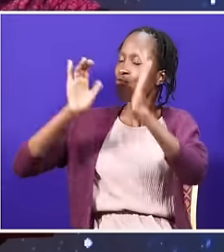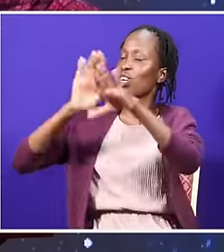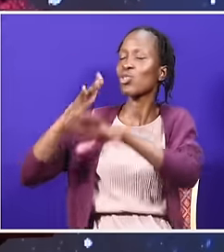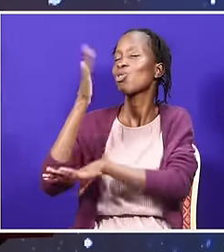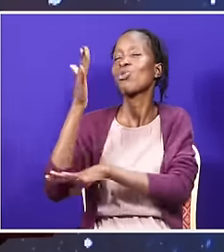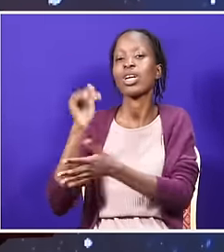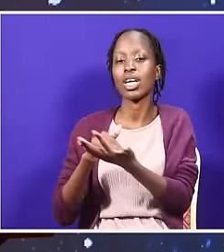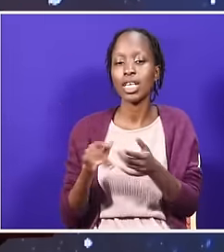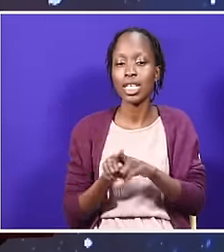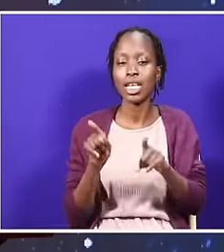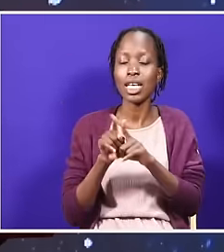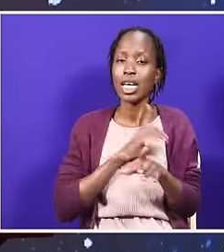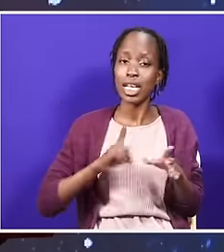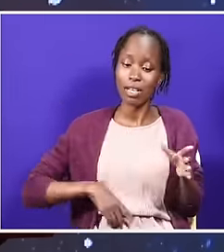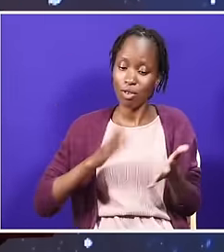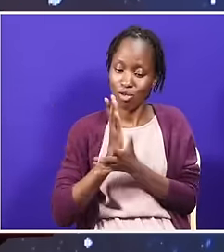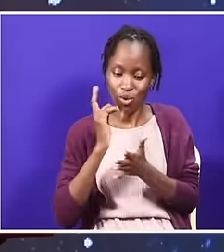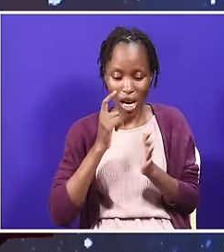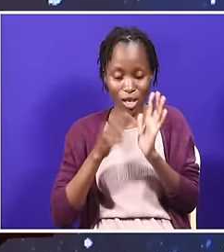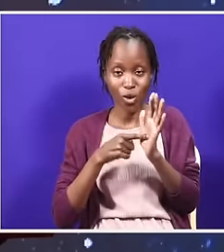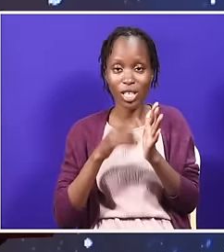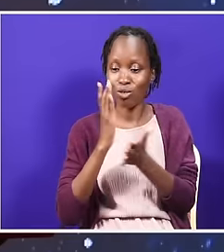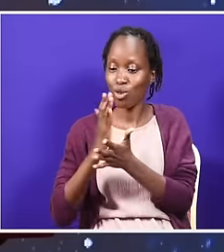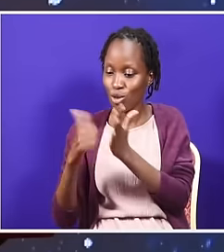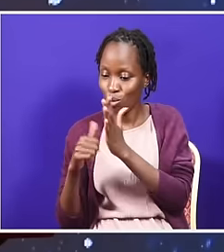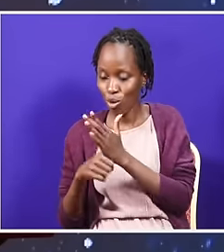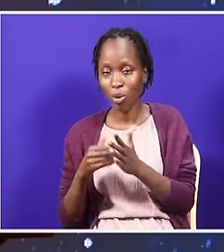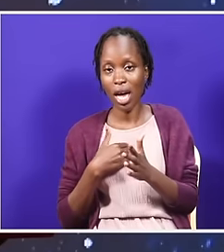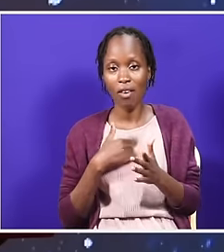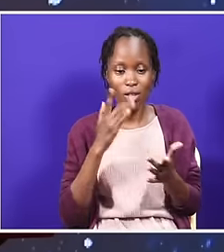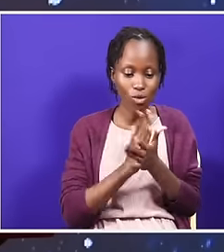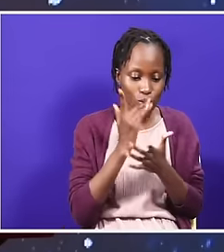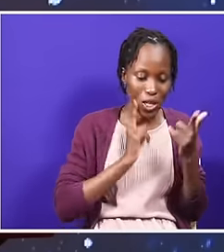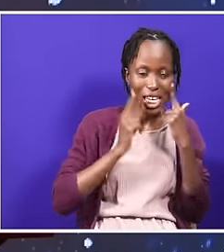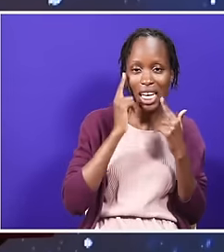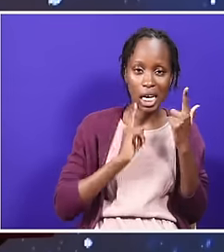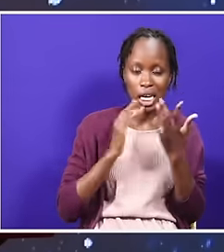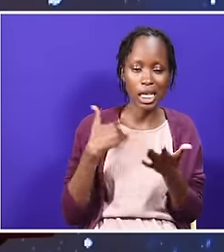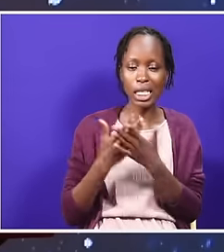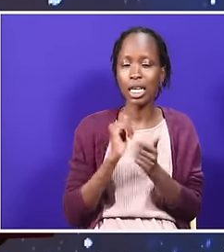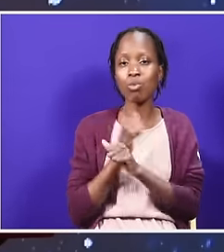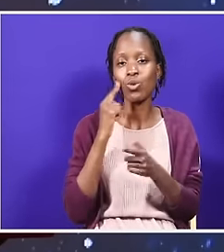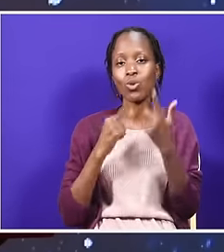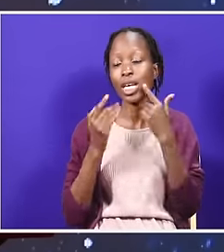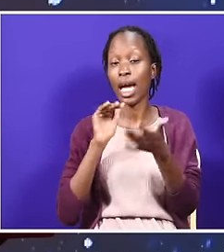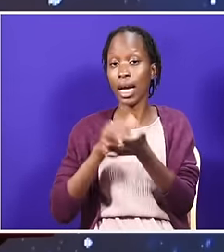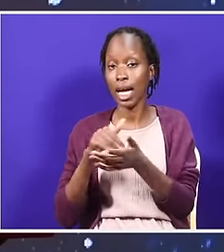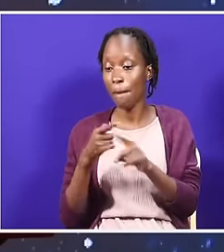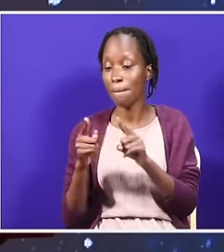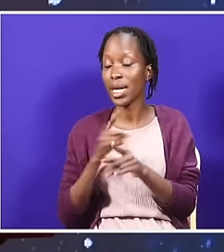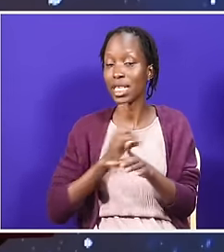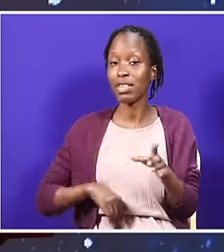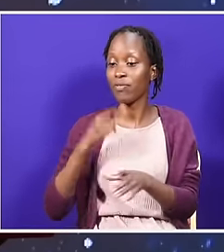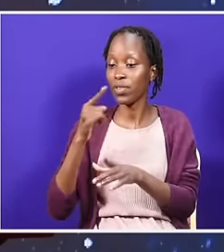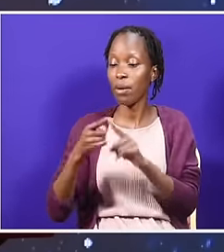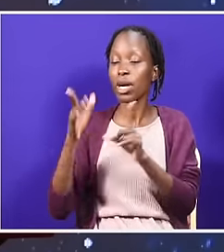picture again. He acknowledges what is happening. He wept till he could weep no more. But then he says, but